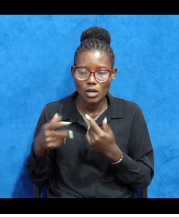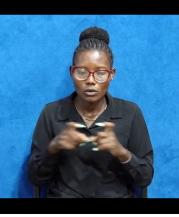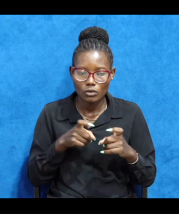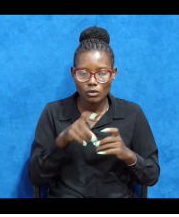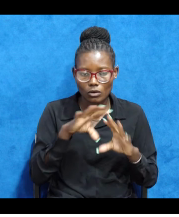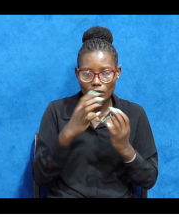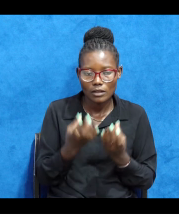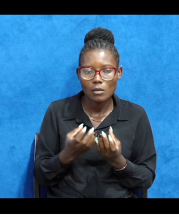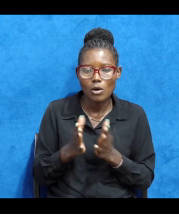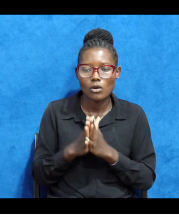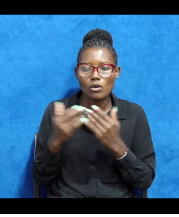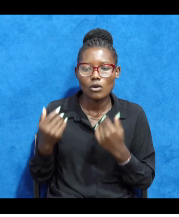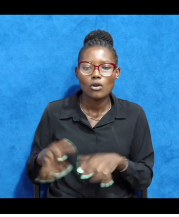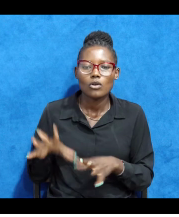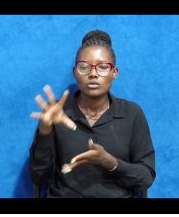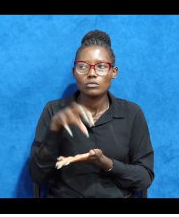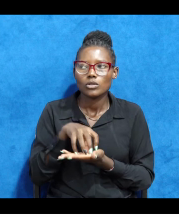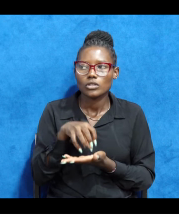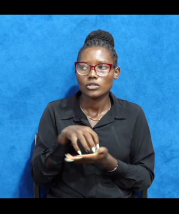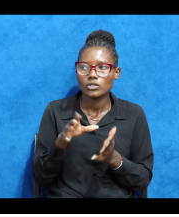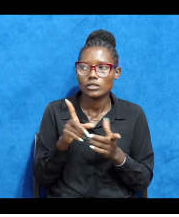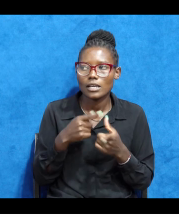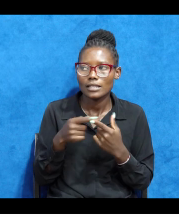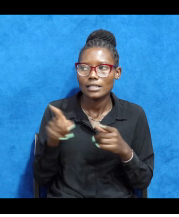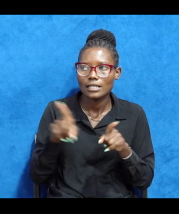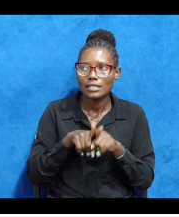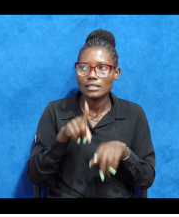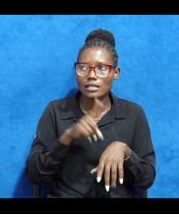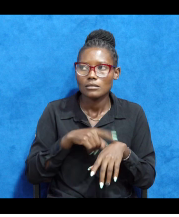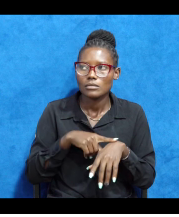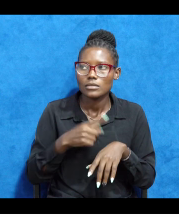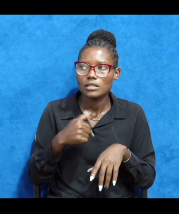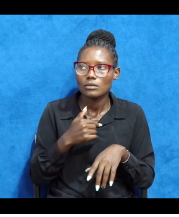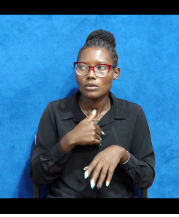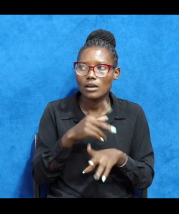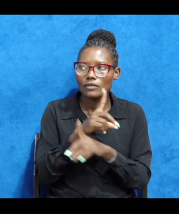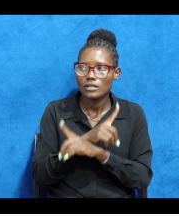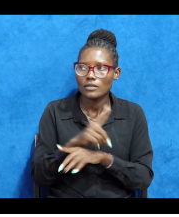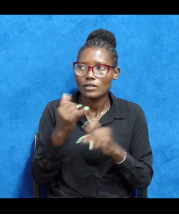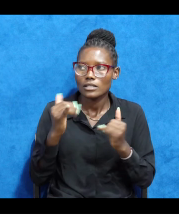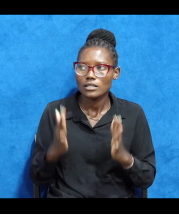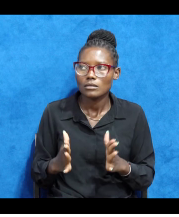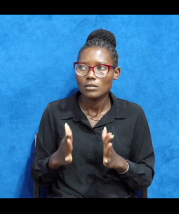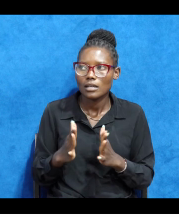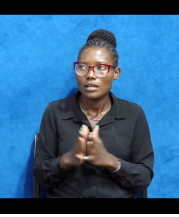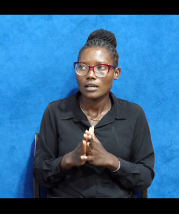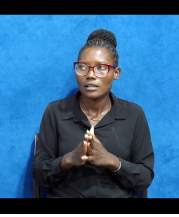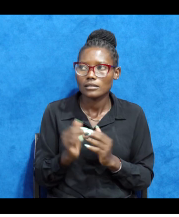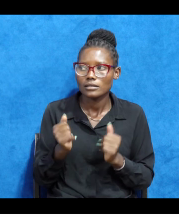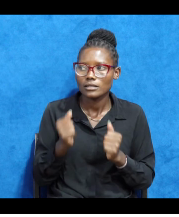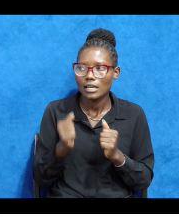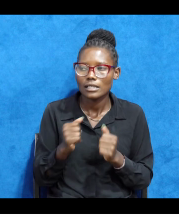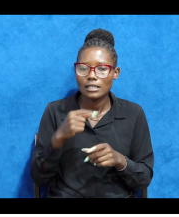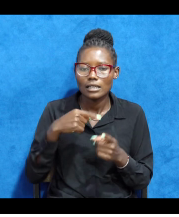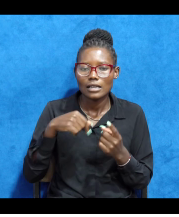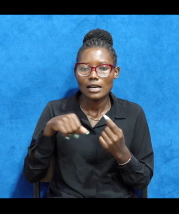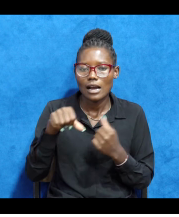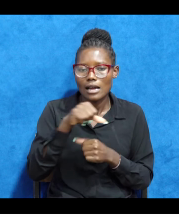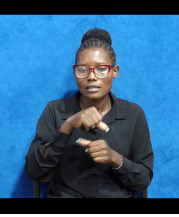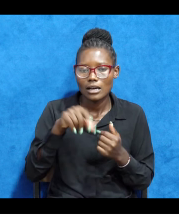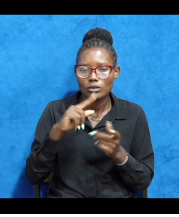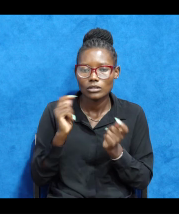and should improve the technical or tactical component, because we can work on defense, we can work on taking possession